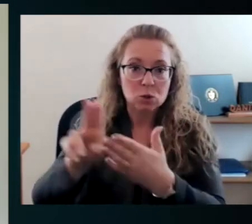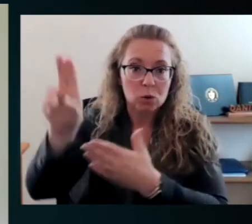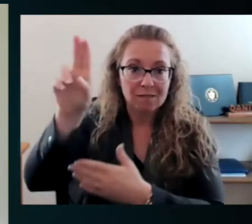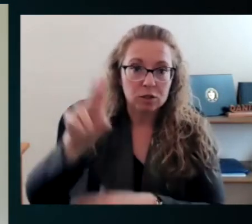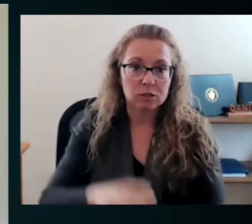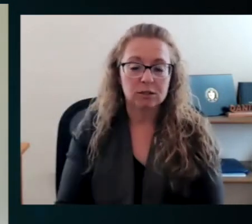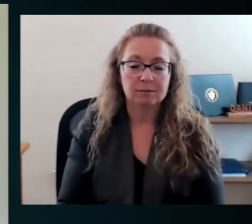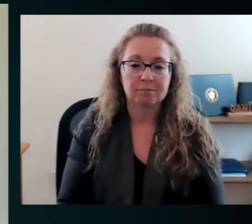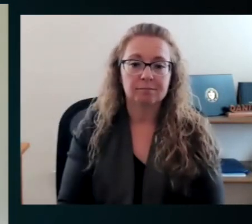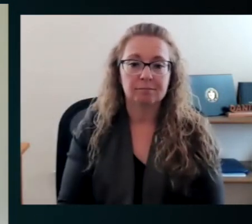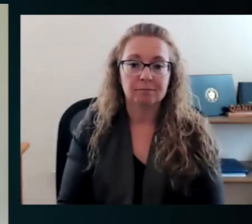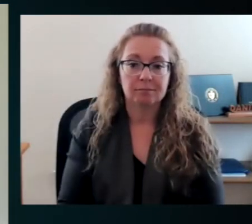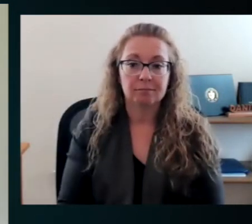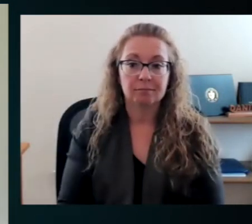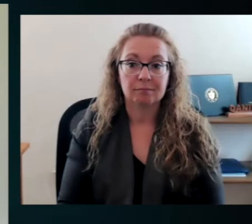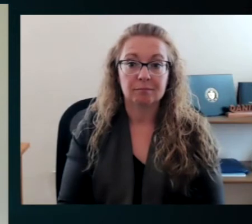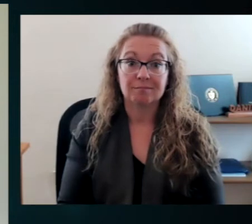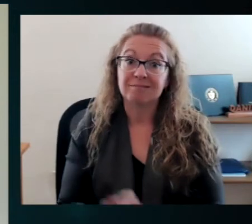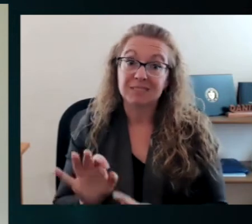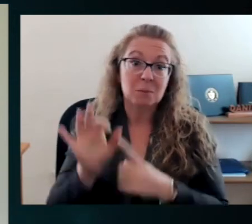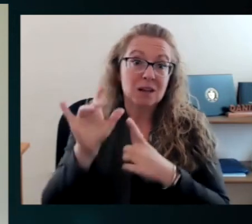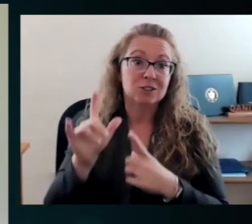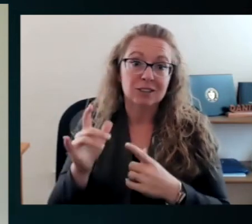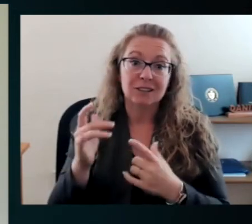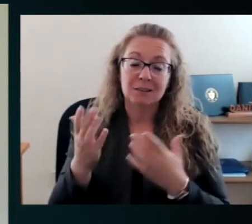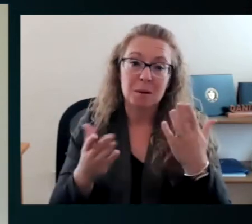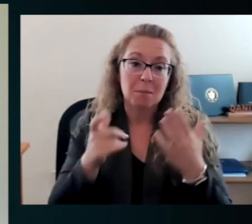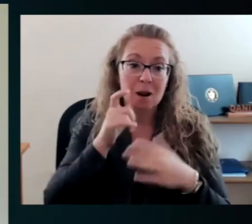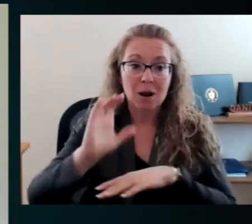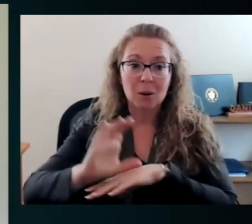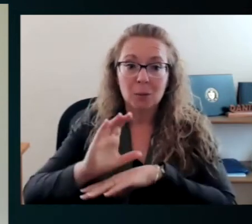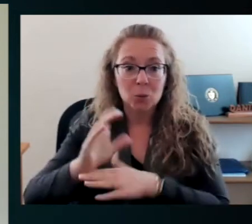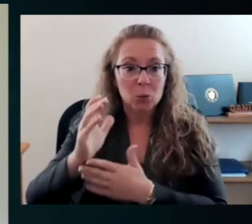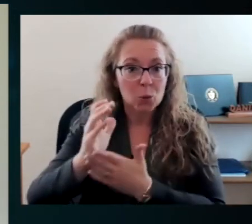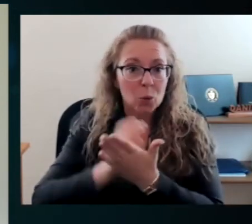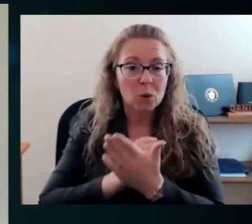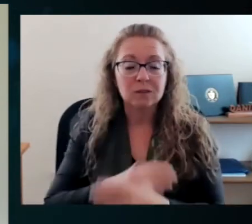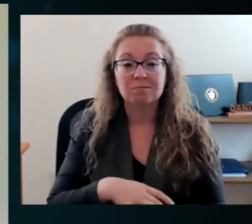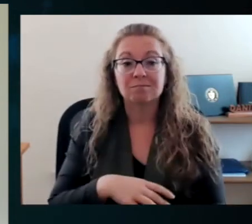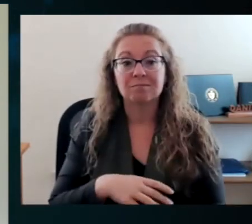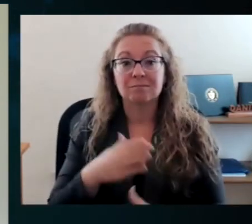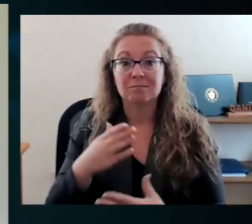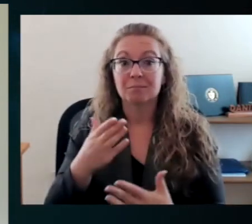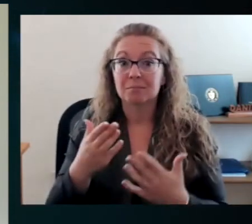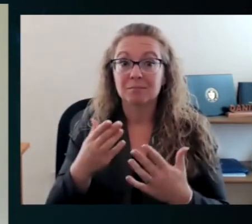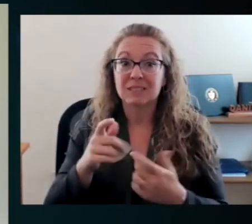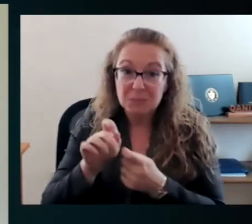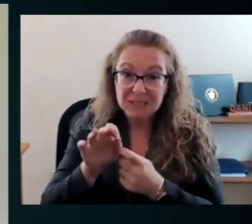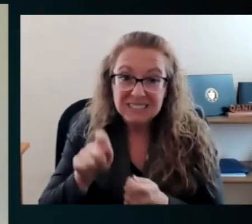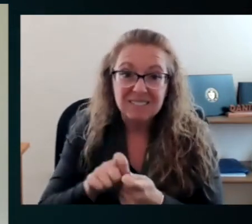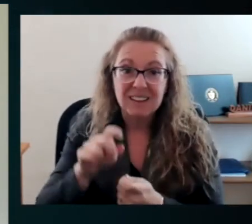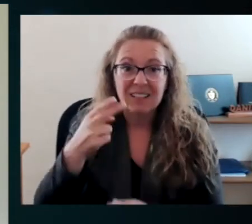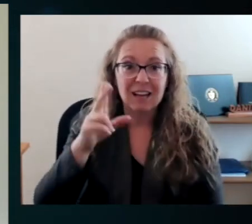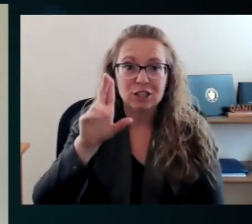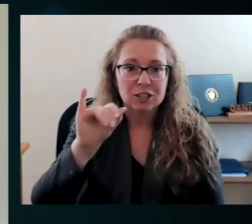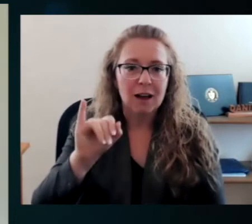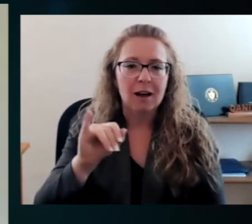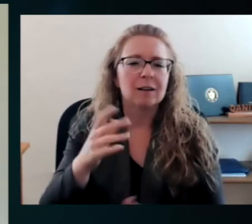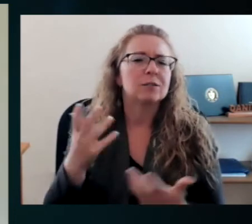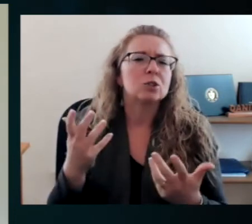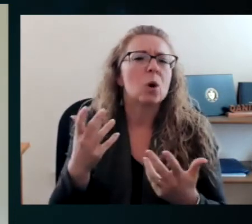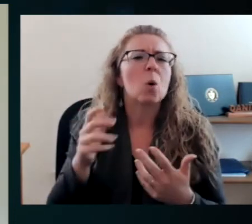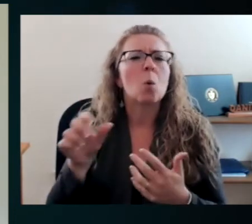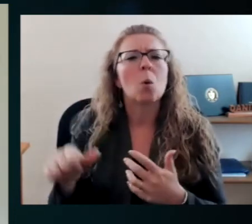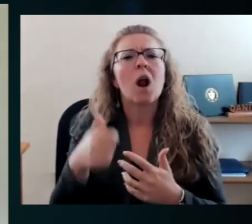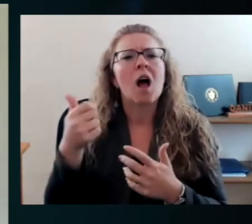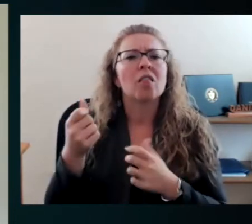let alone in a computing course, let alone the HCI area. So what other strategies could the